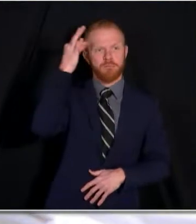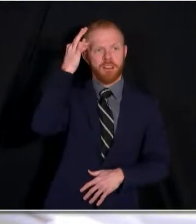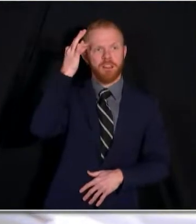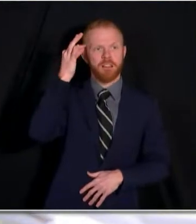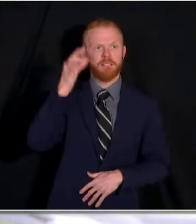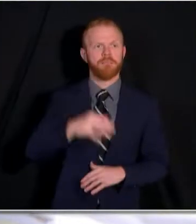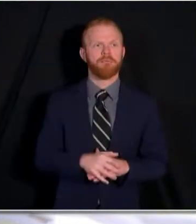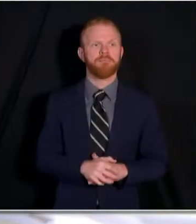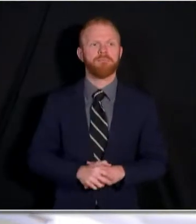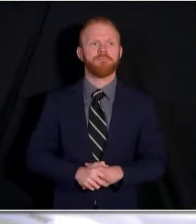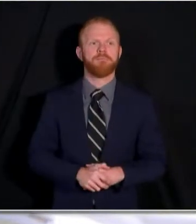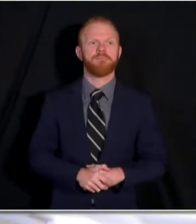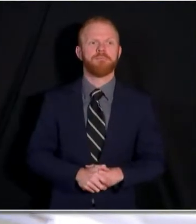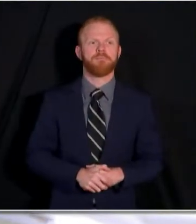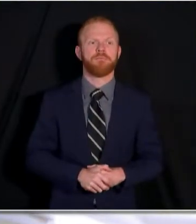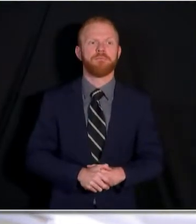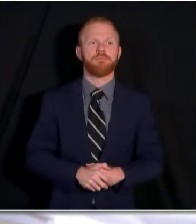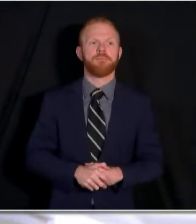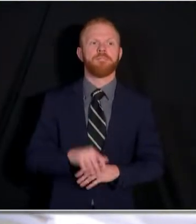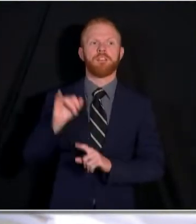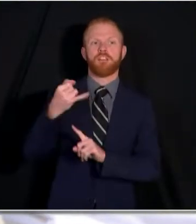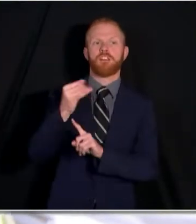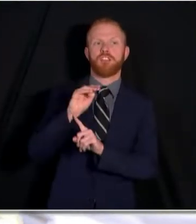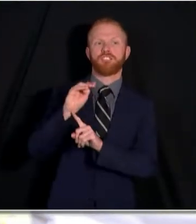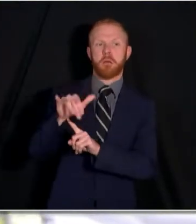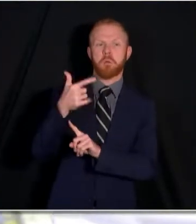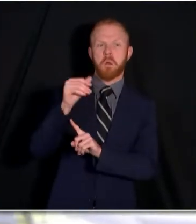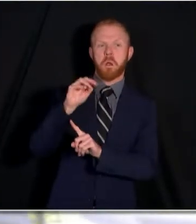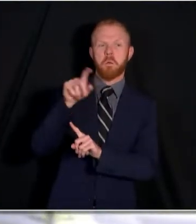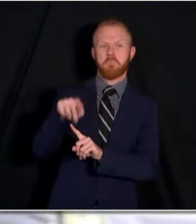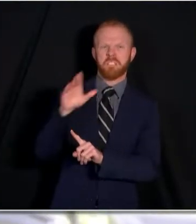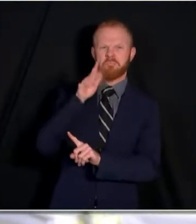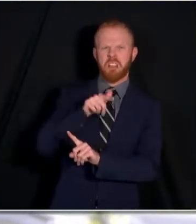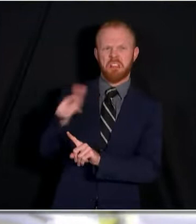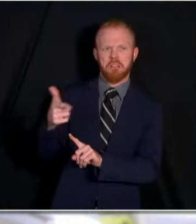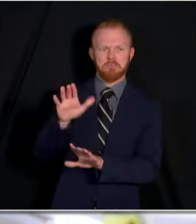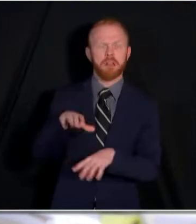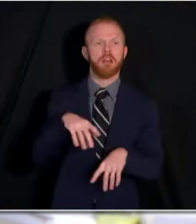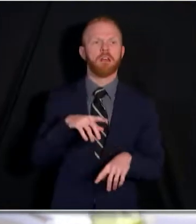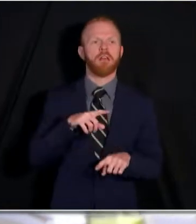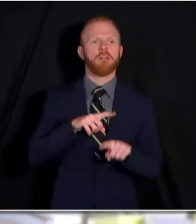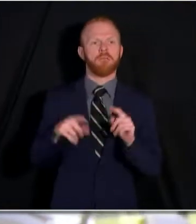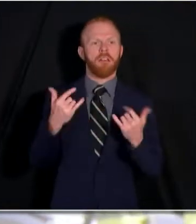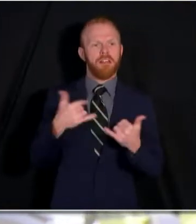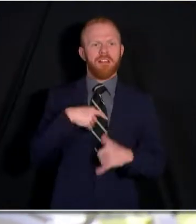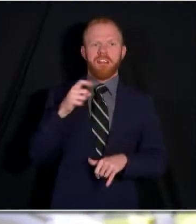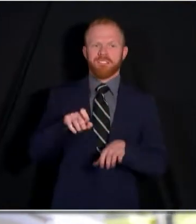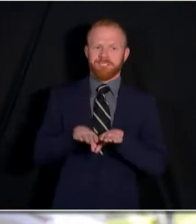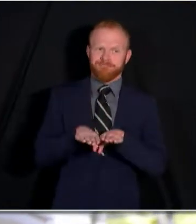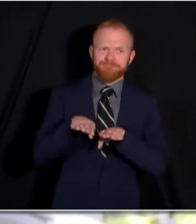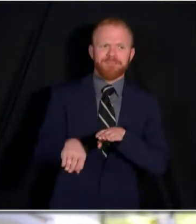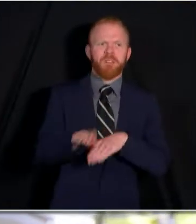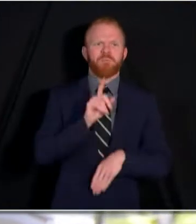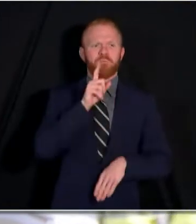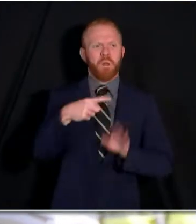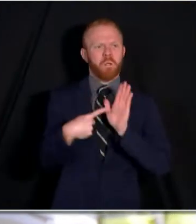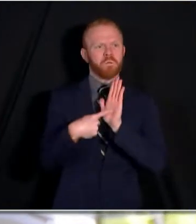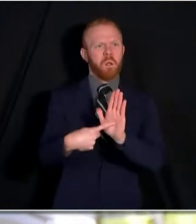second, are saying that we will put our feet on the ground in a community that has seen this burn like a